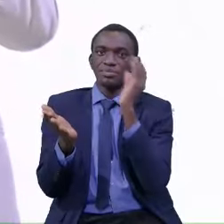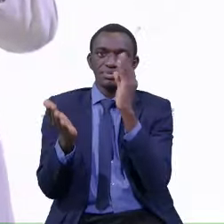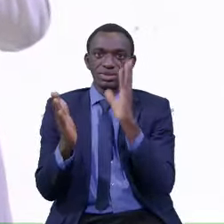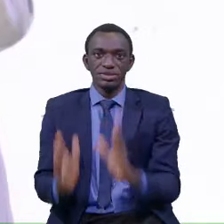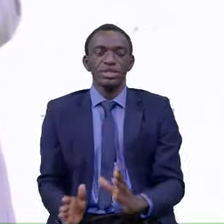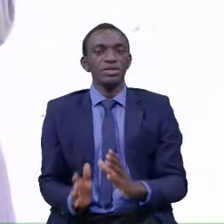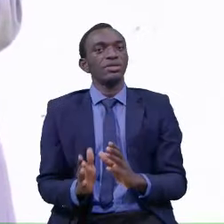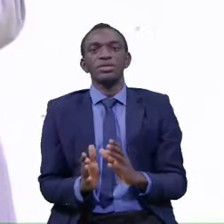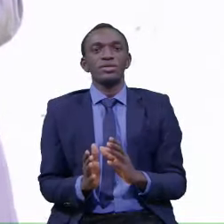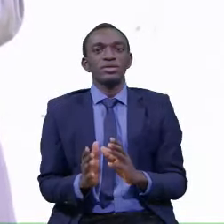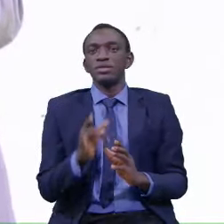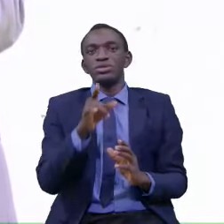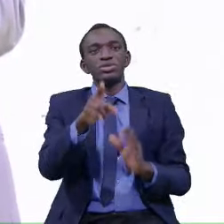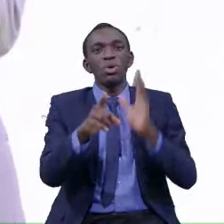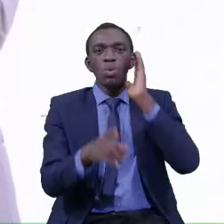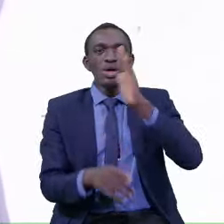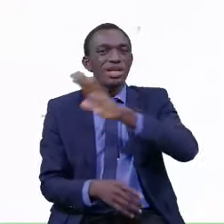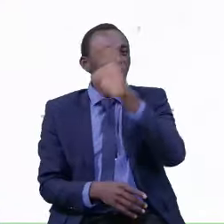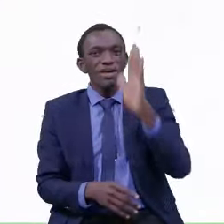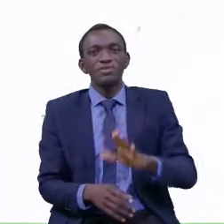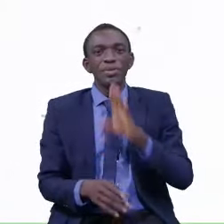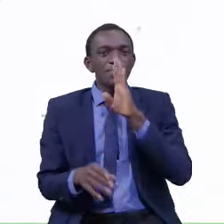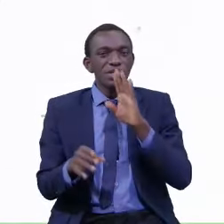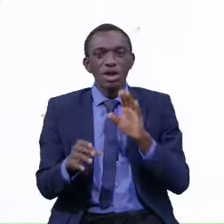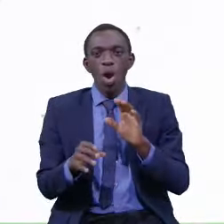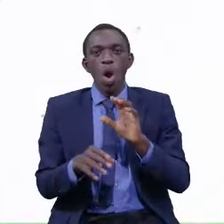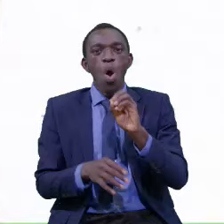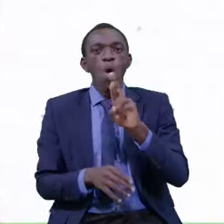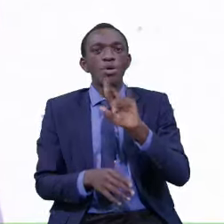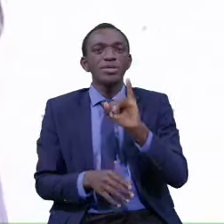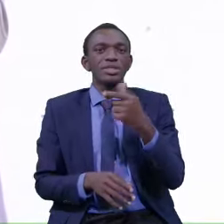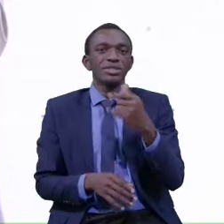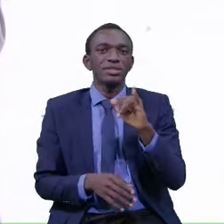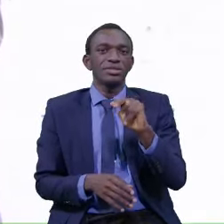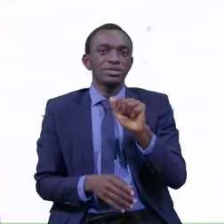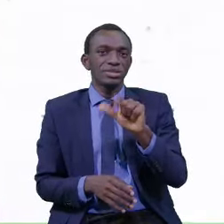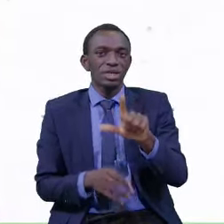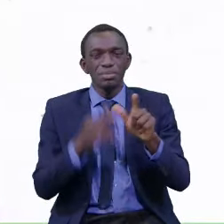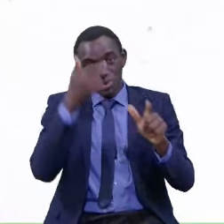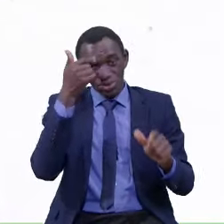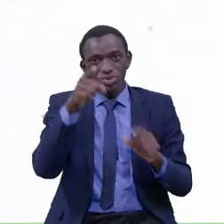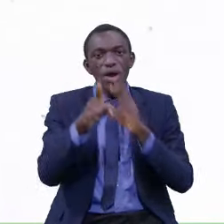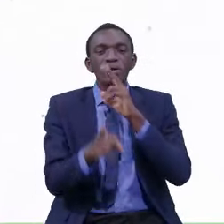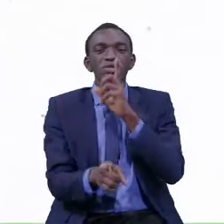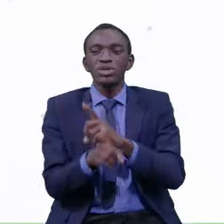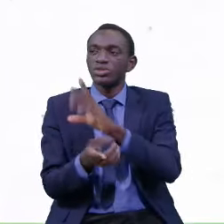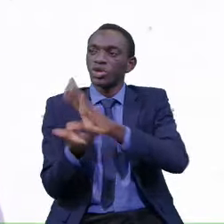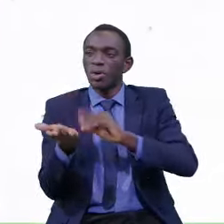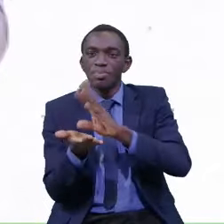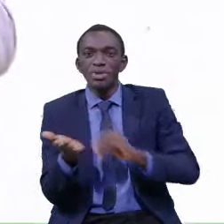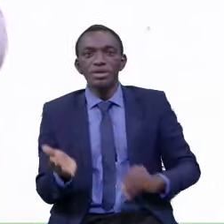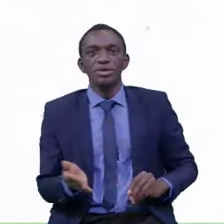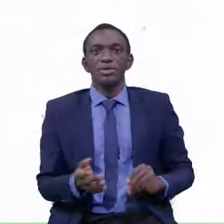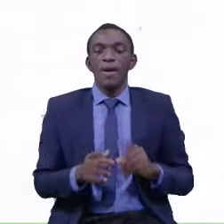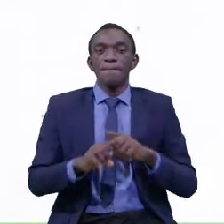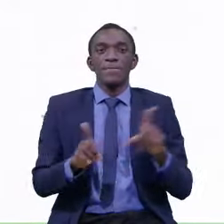will never be an original because you are a copy. But the apostle said,